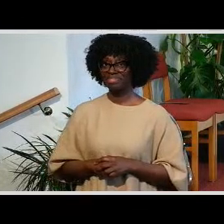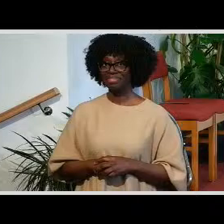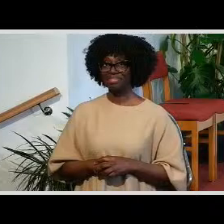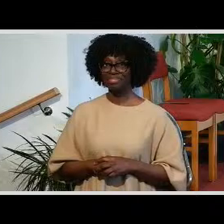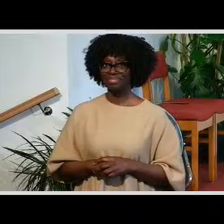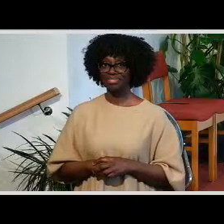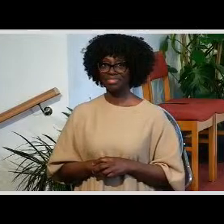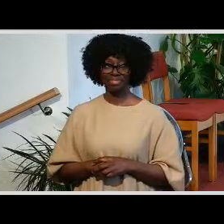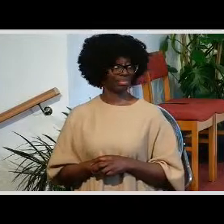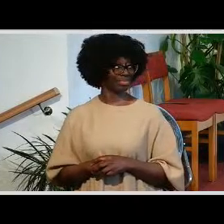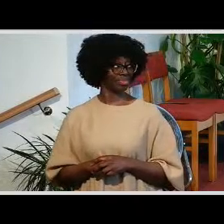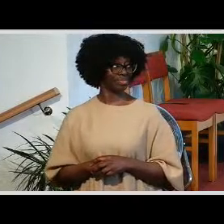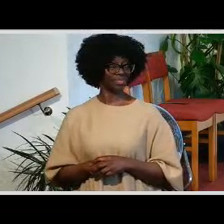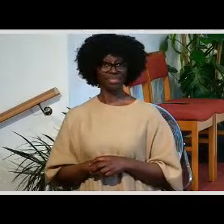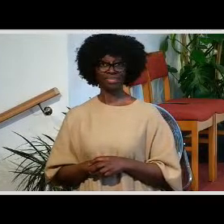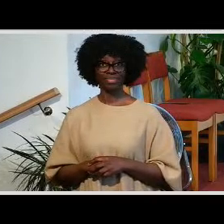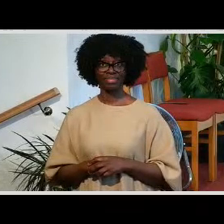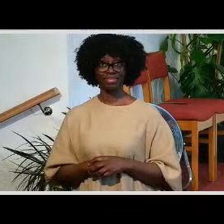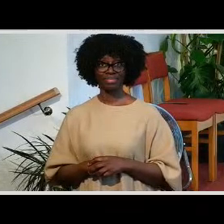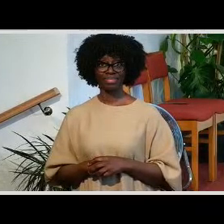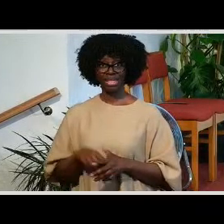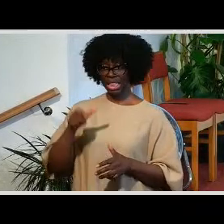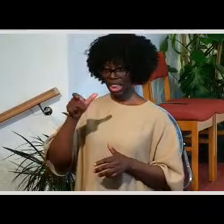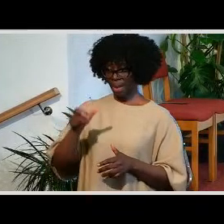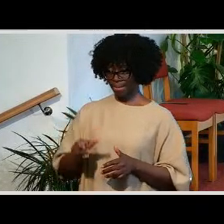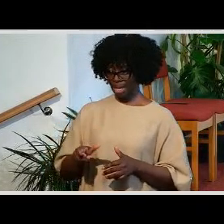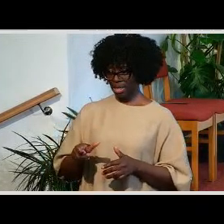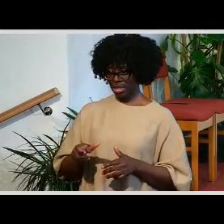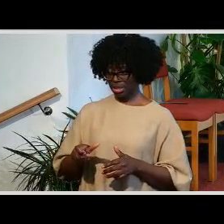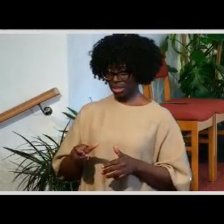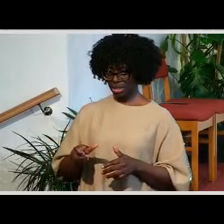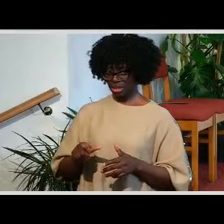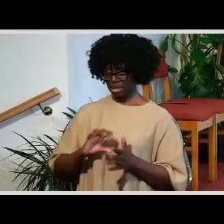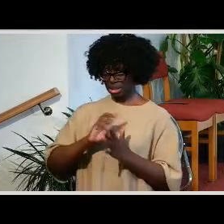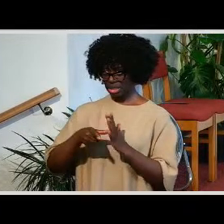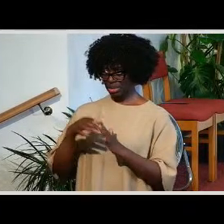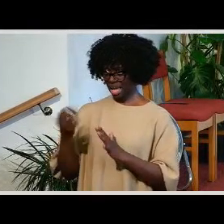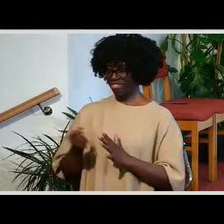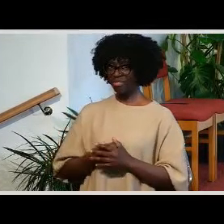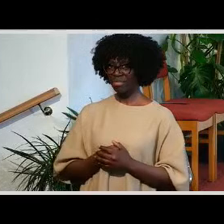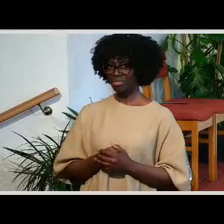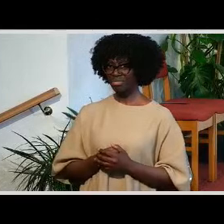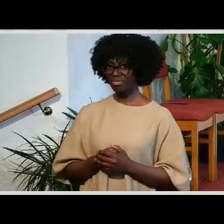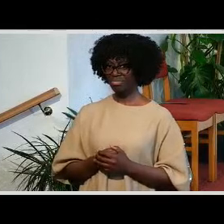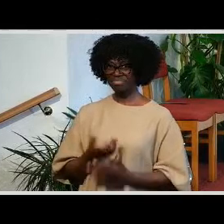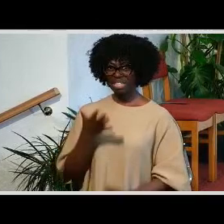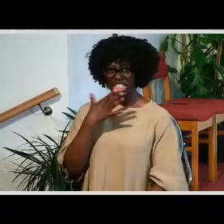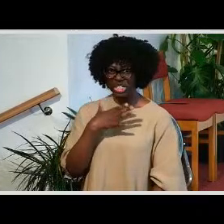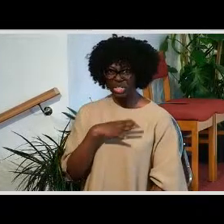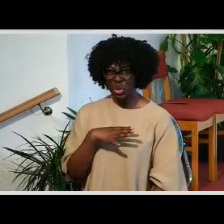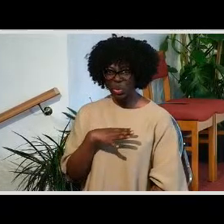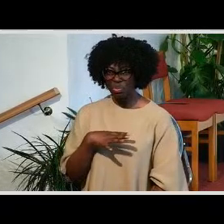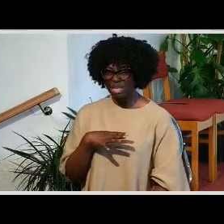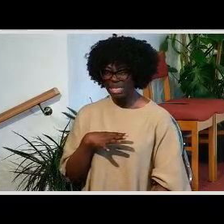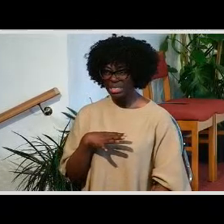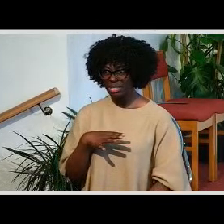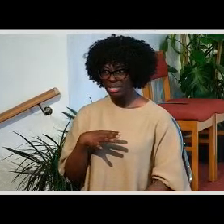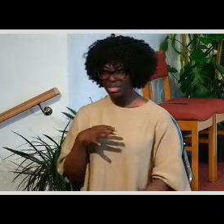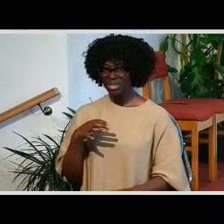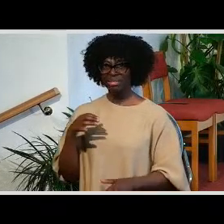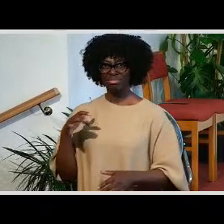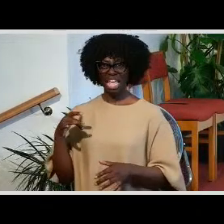person with a disability don't need to be made easy. They just need a possibility. Thank you very much.